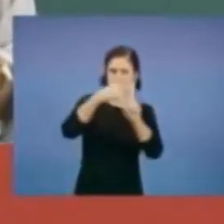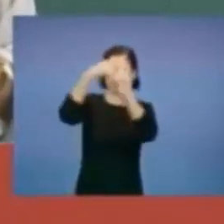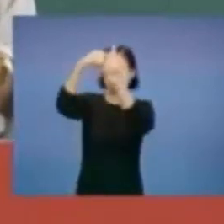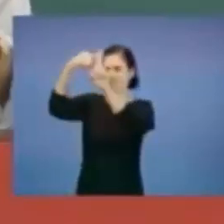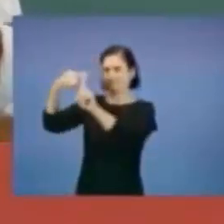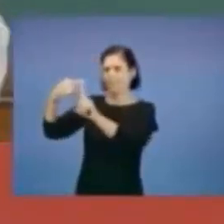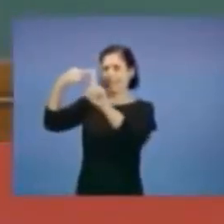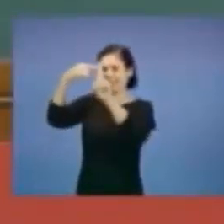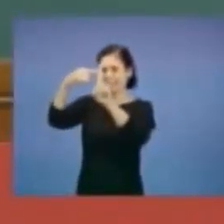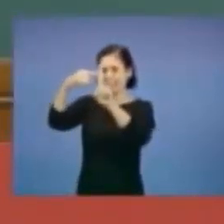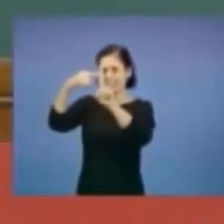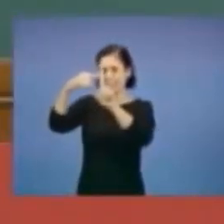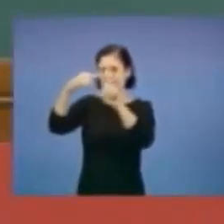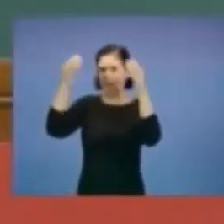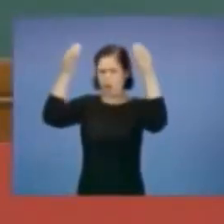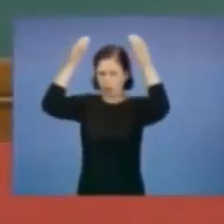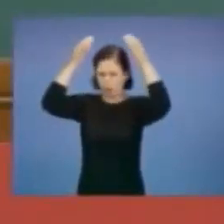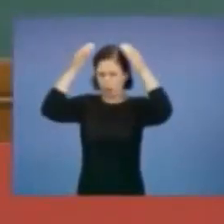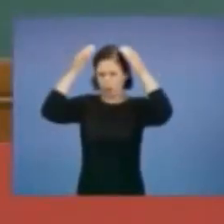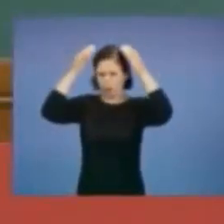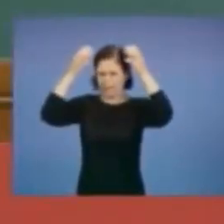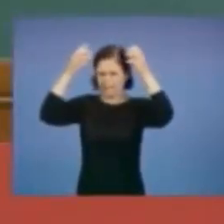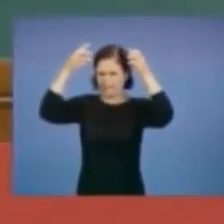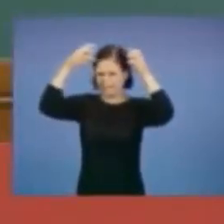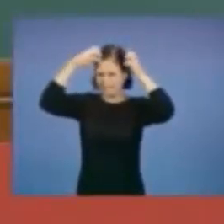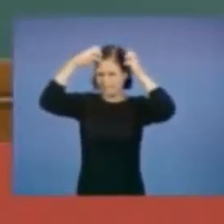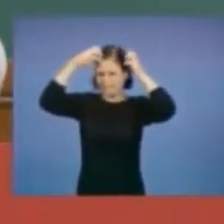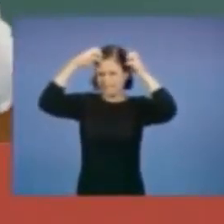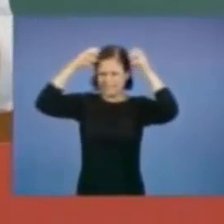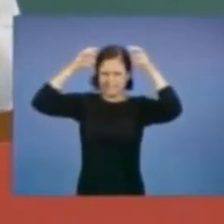they placed a crown of thorns on Him,